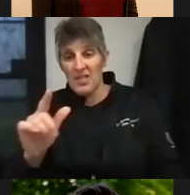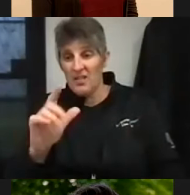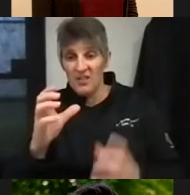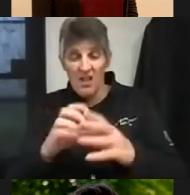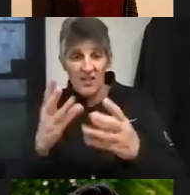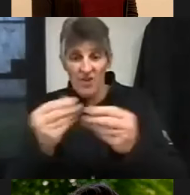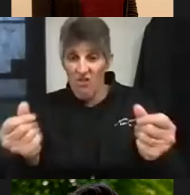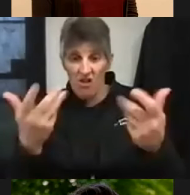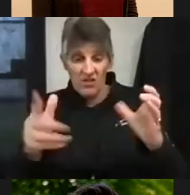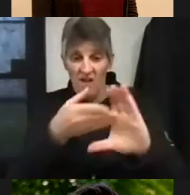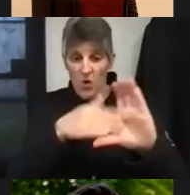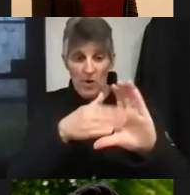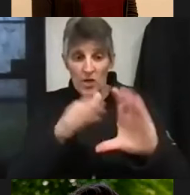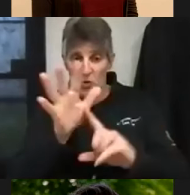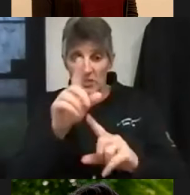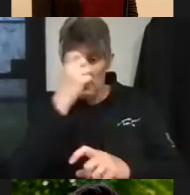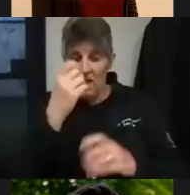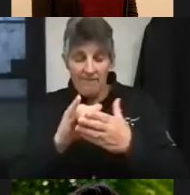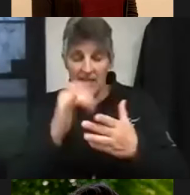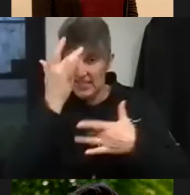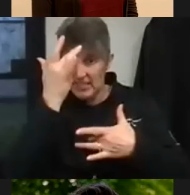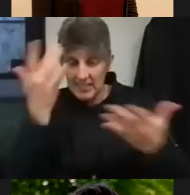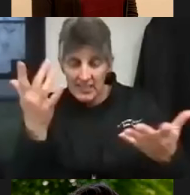the retinal neurons due to the degenerative diseases